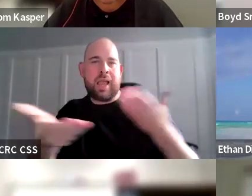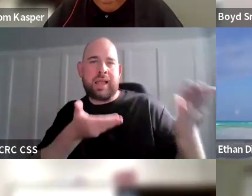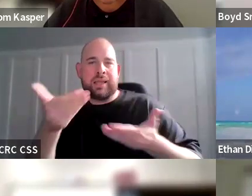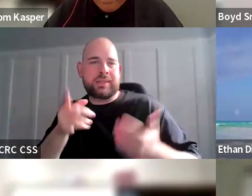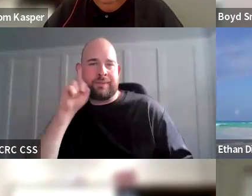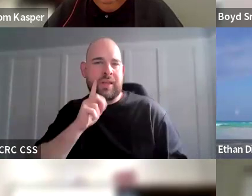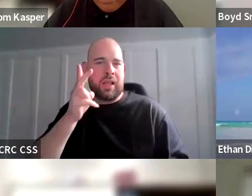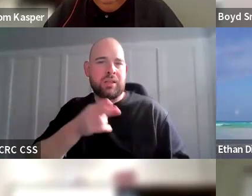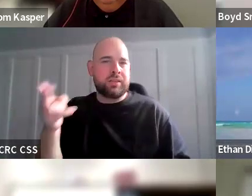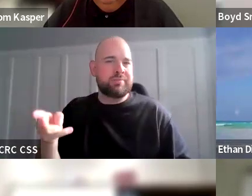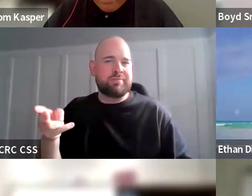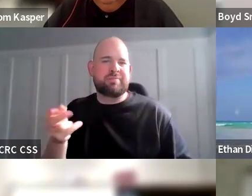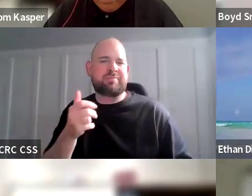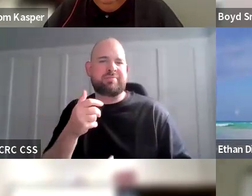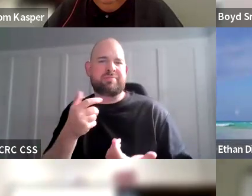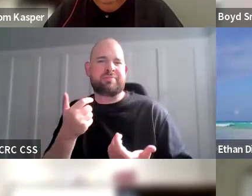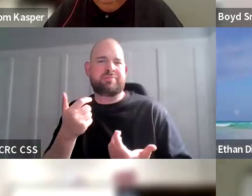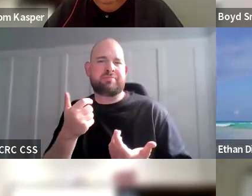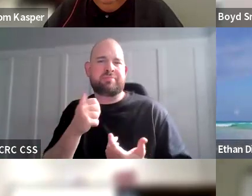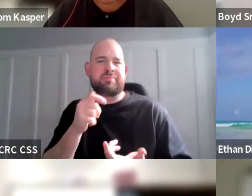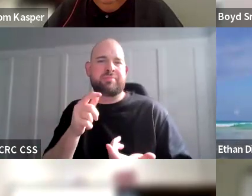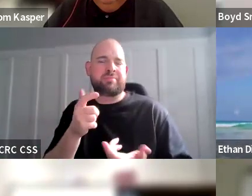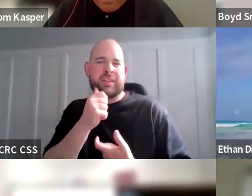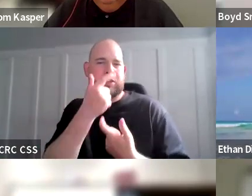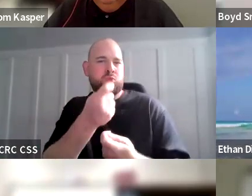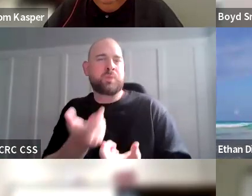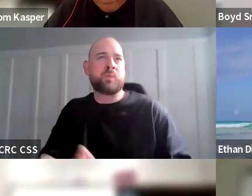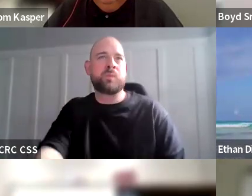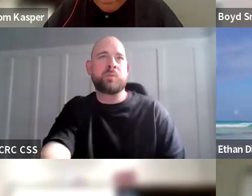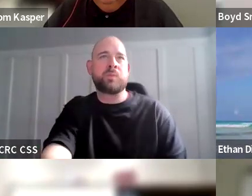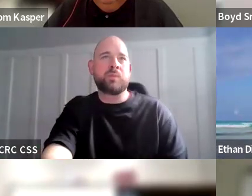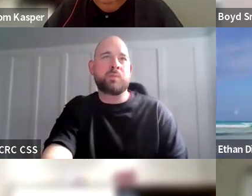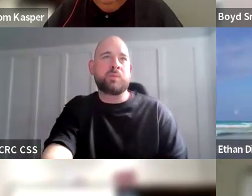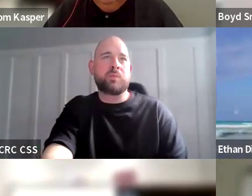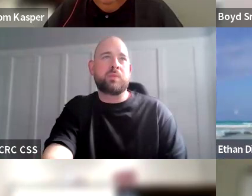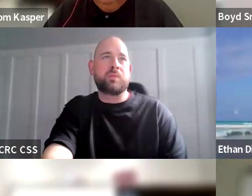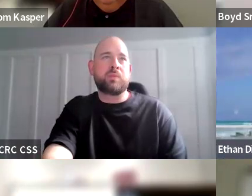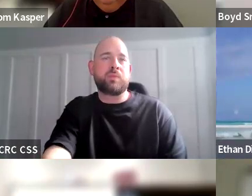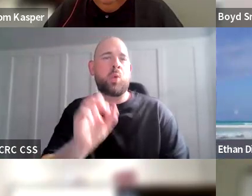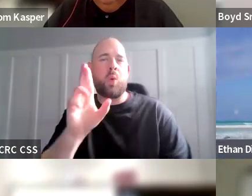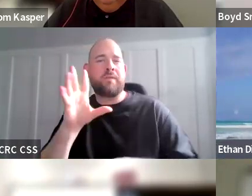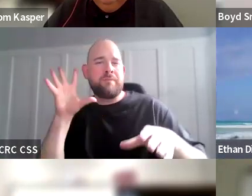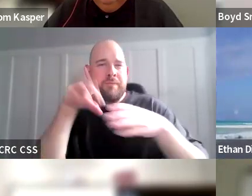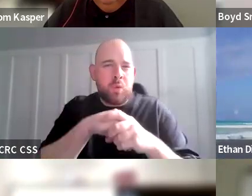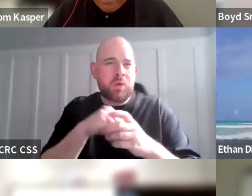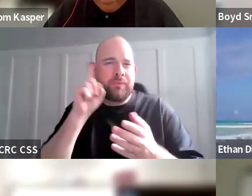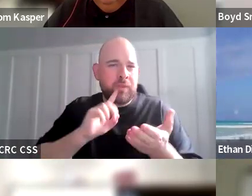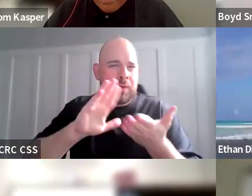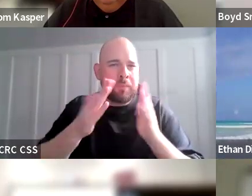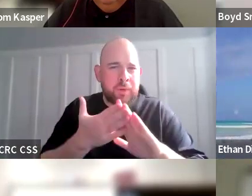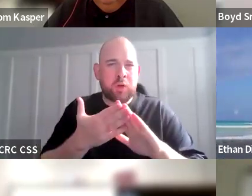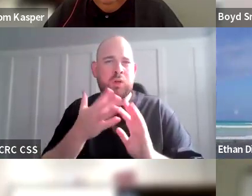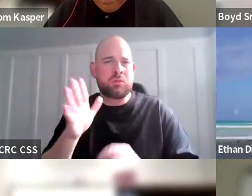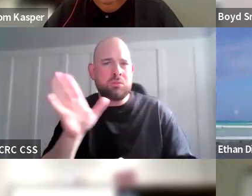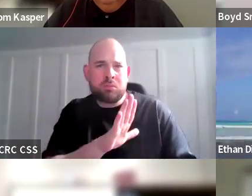And some companies are showing lack of interest in hiring deaf or hard of hearing individuals, which of course then hurts their